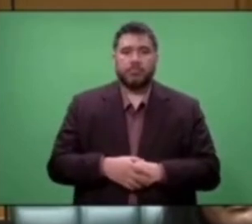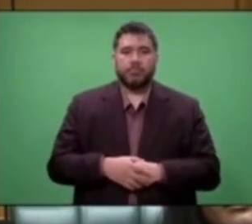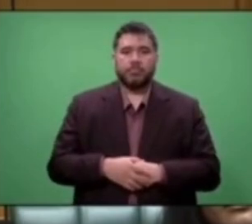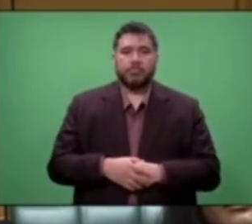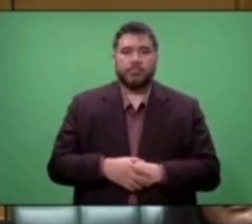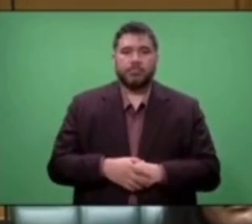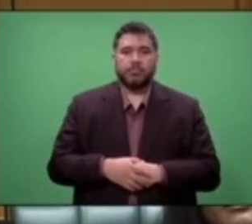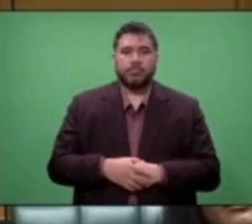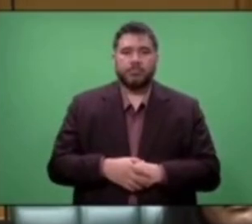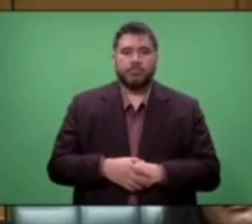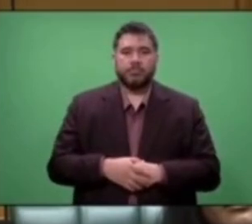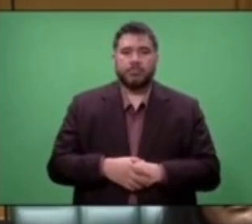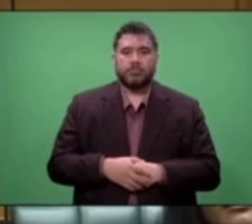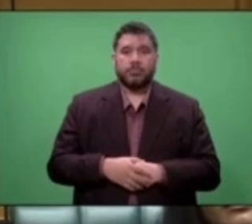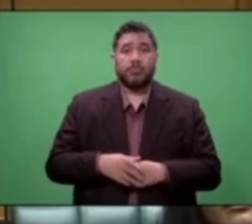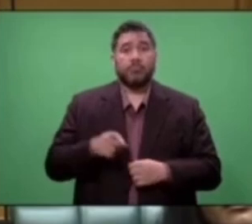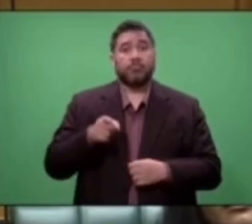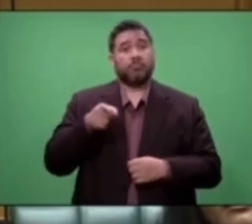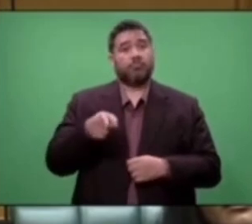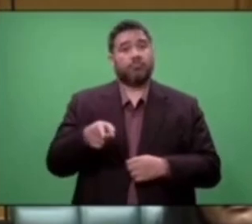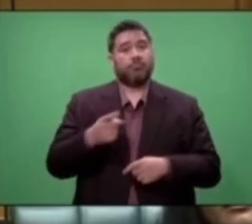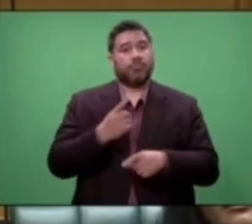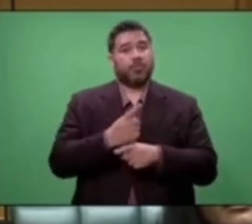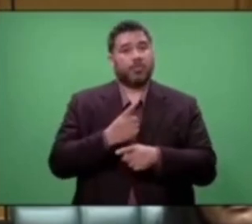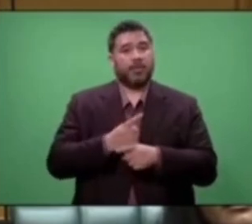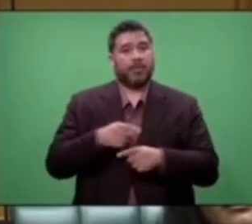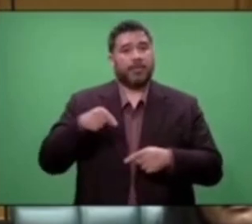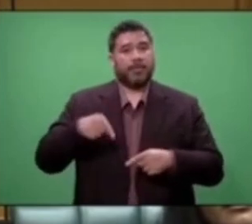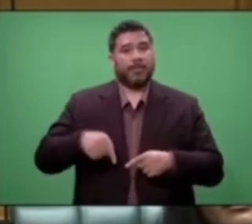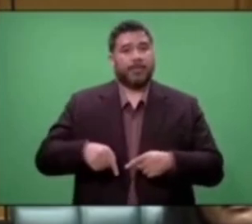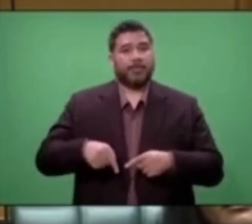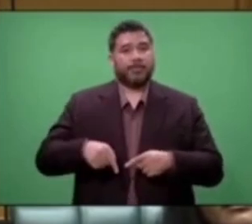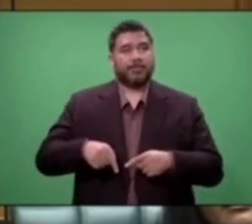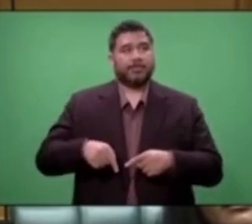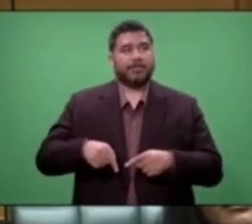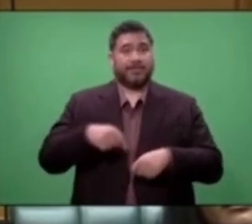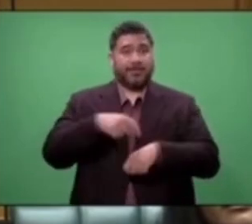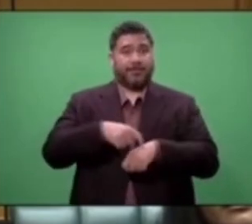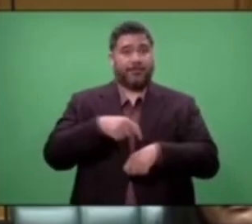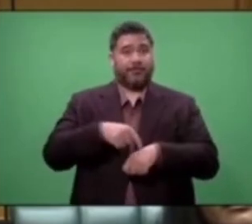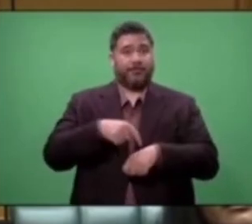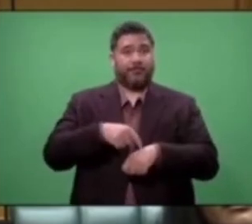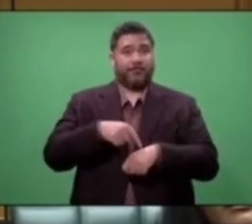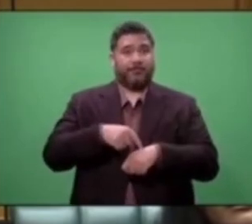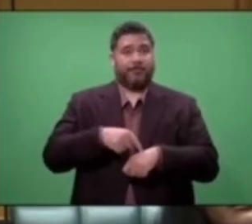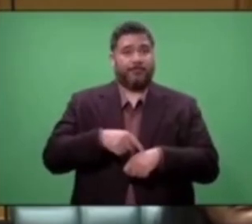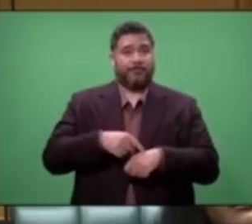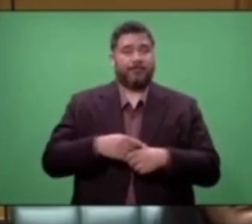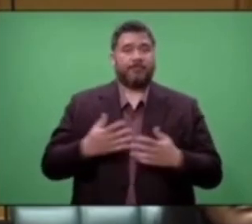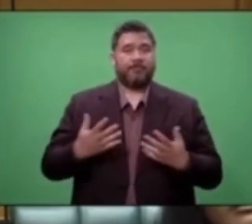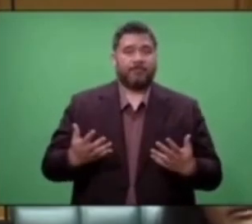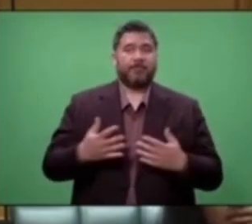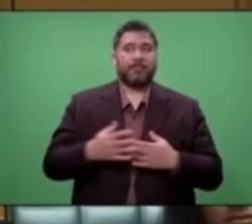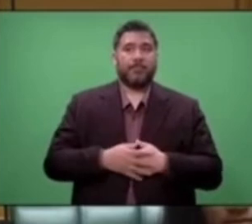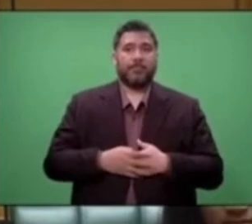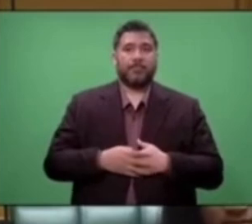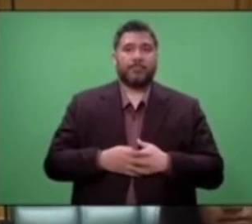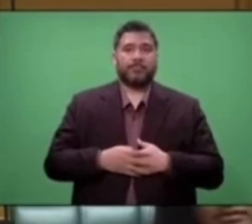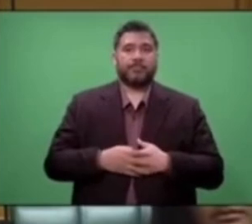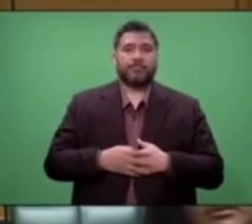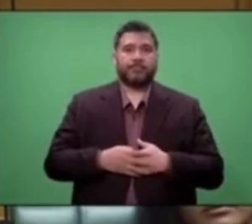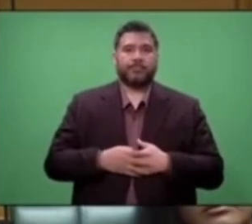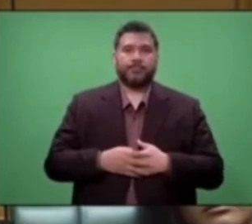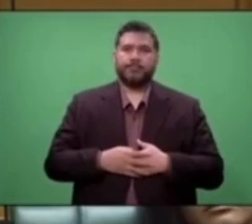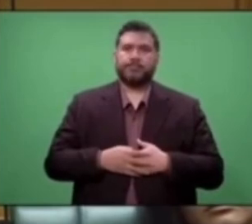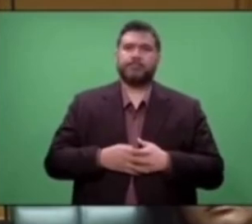mārama. E ara, hei ngā manua kua irihia ki runga tēnā no